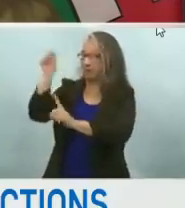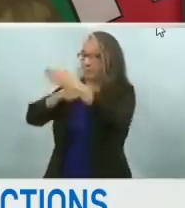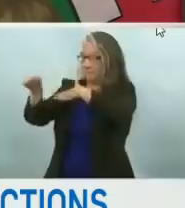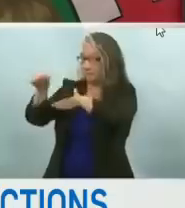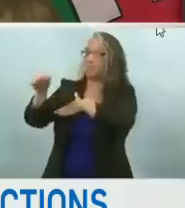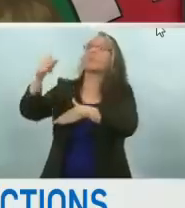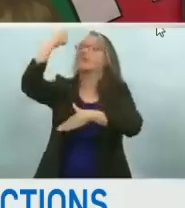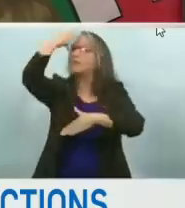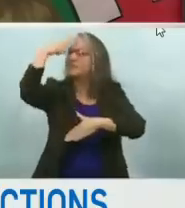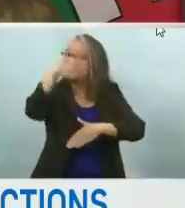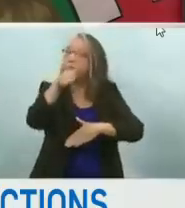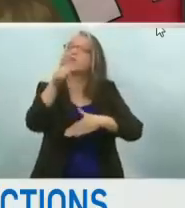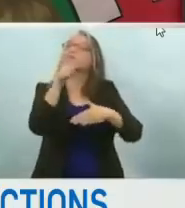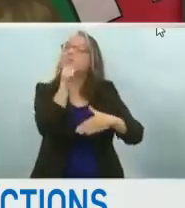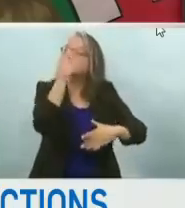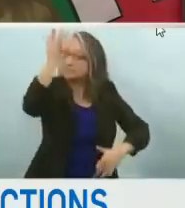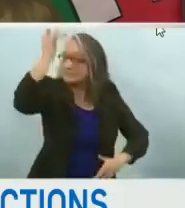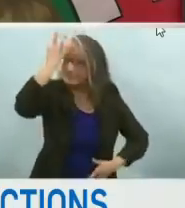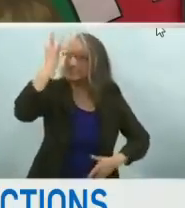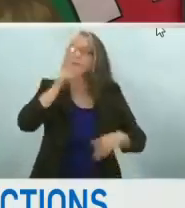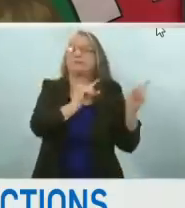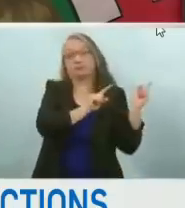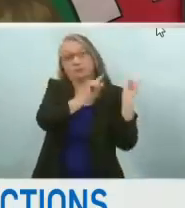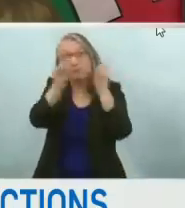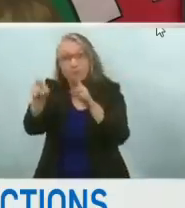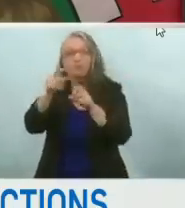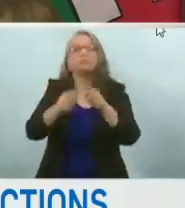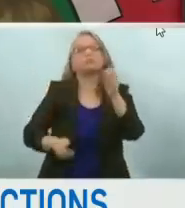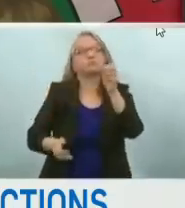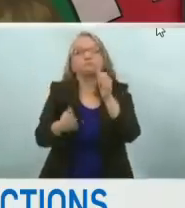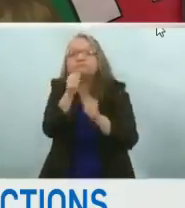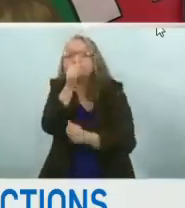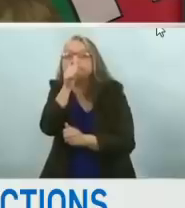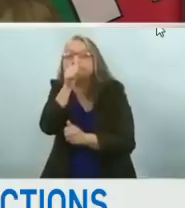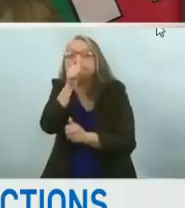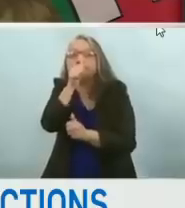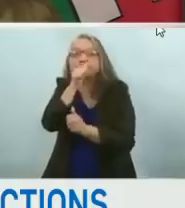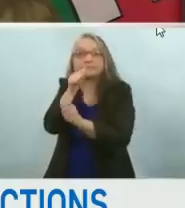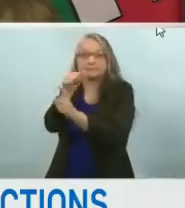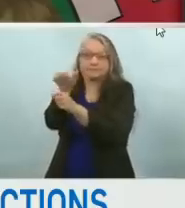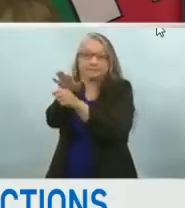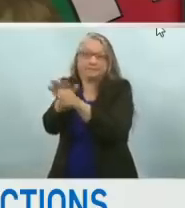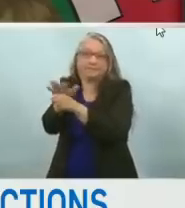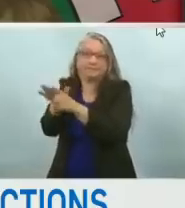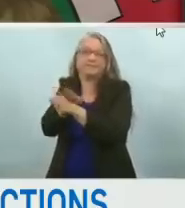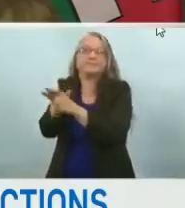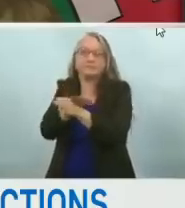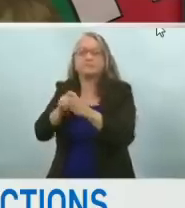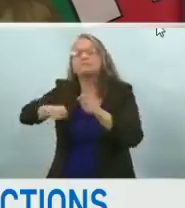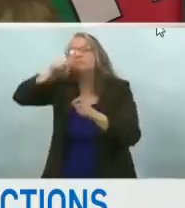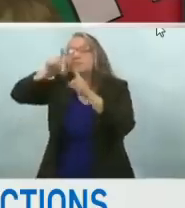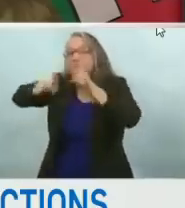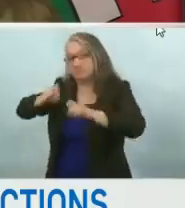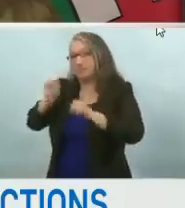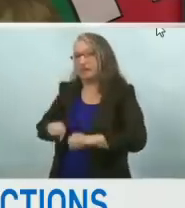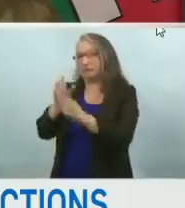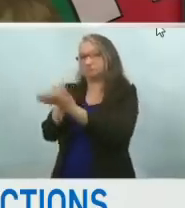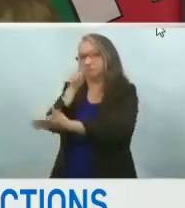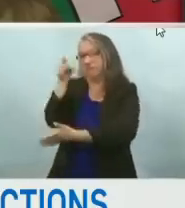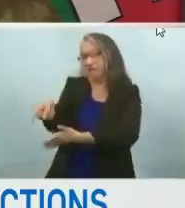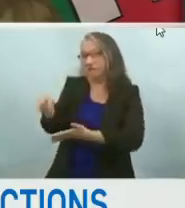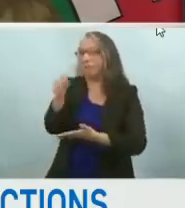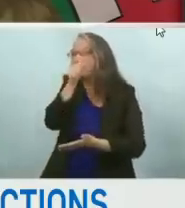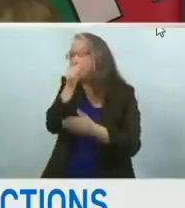allow fully vaccinated Manitobans to enjoy as much freedom and as few restrictions as possible, while unvaccinated individuals will continue